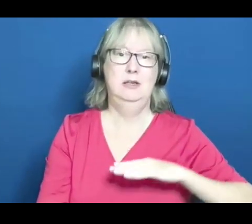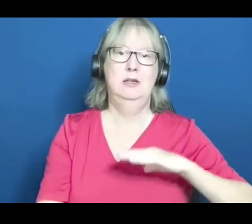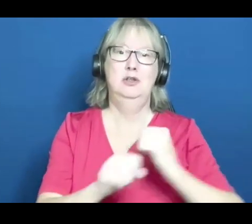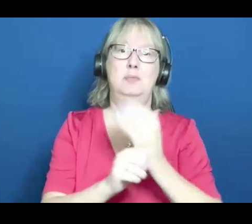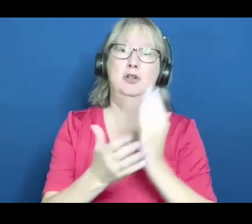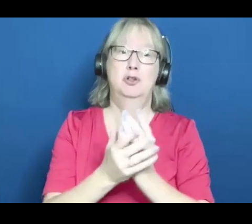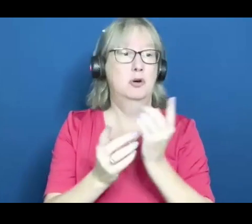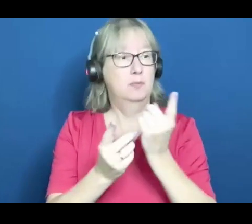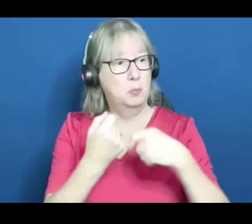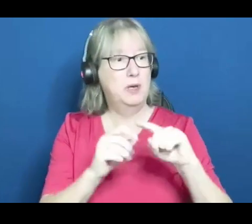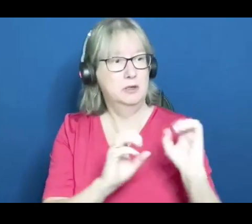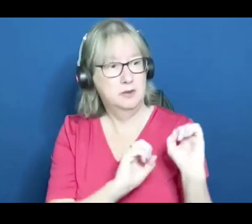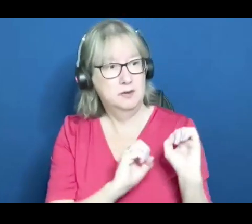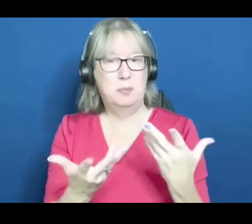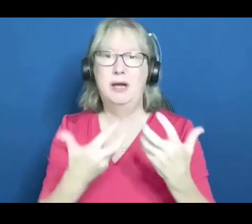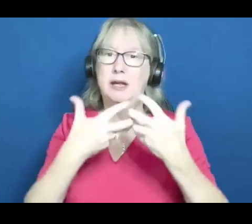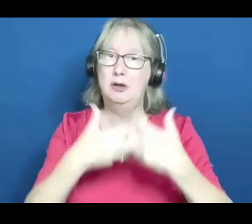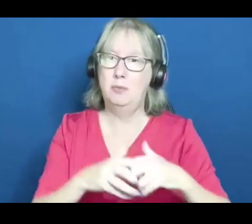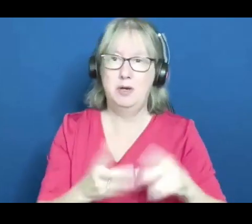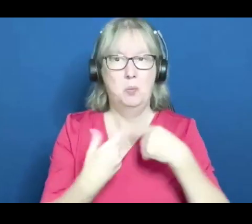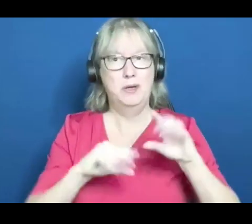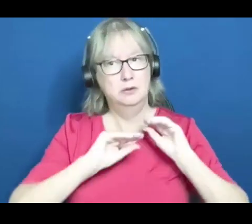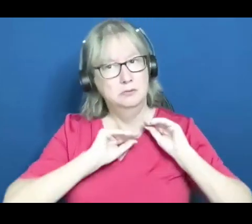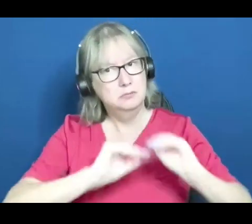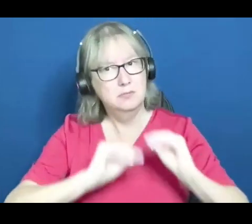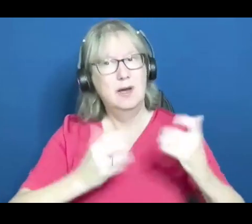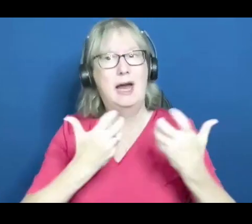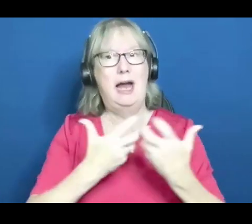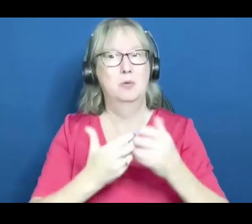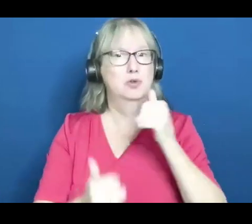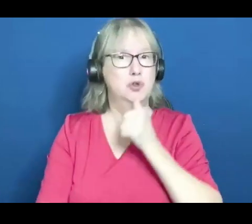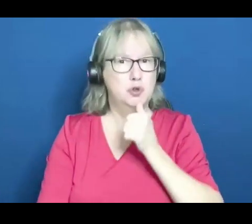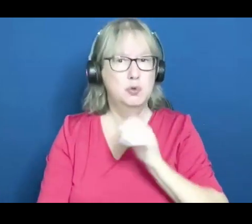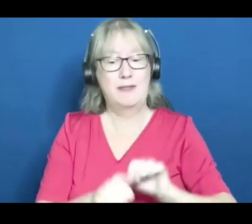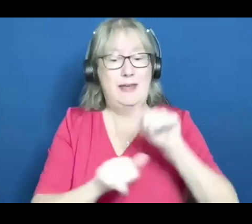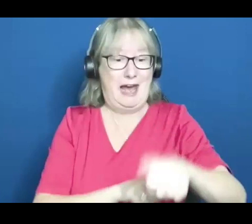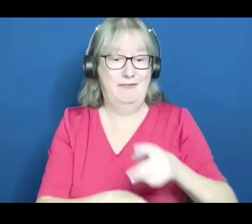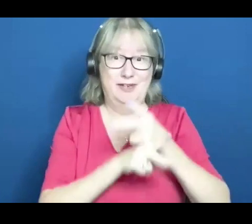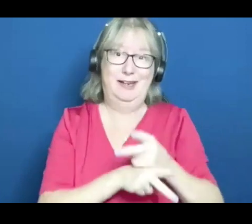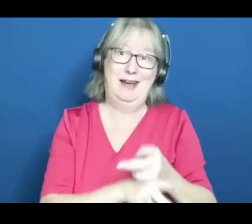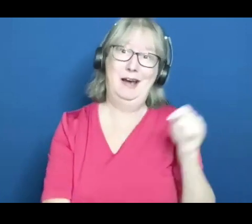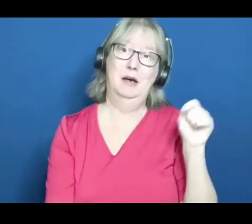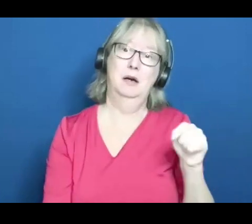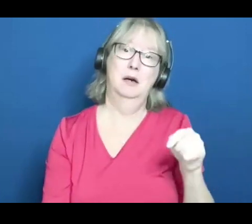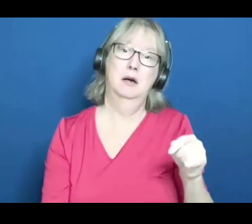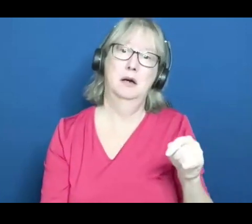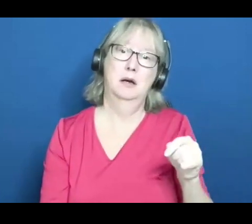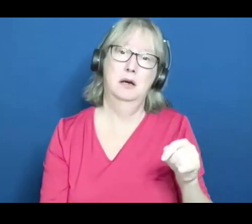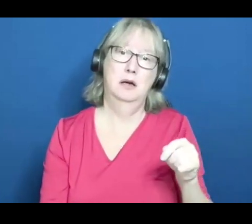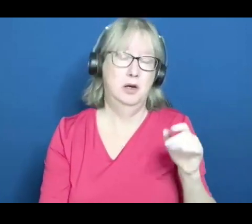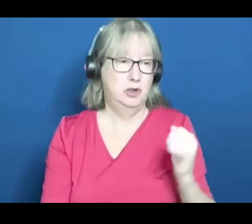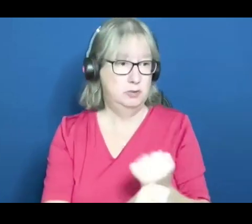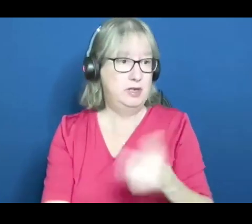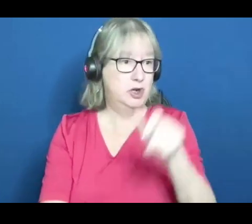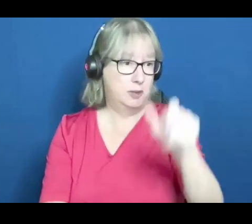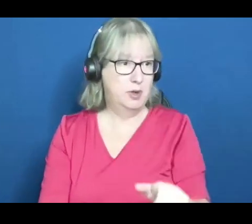in supplying equipment and the training that follows with that, and all the aftercare that we supply throughout the journey of